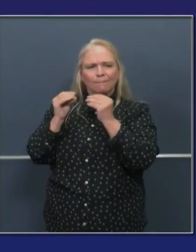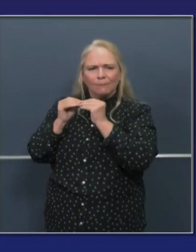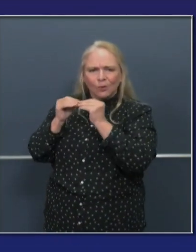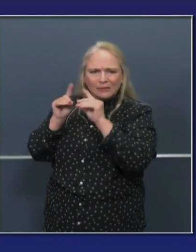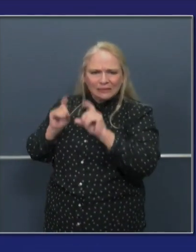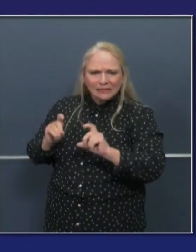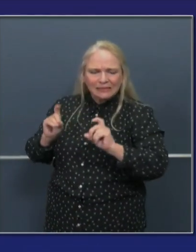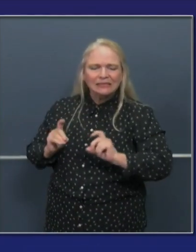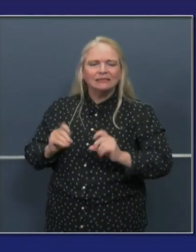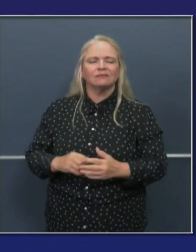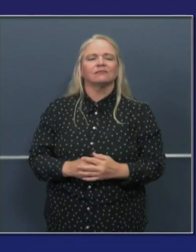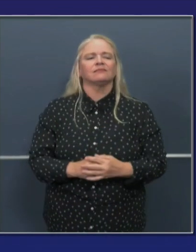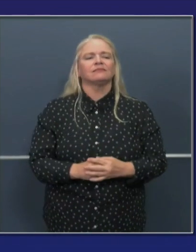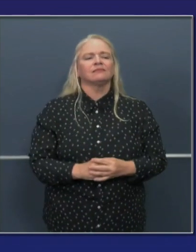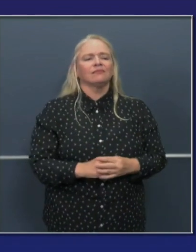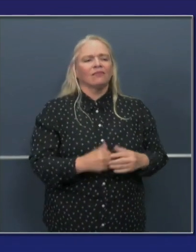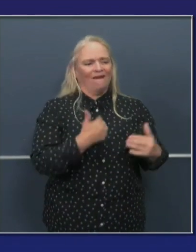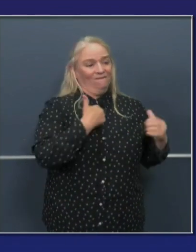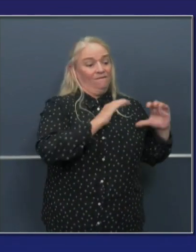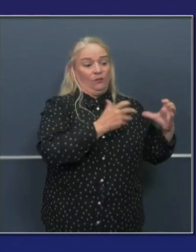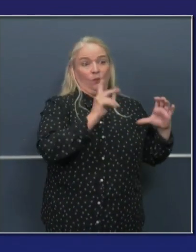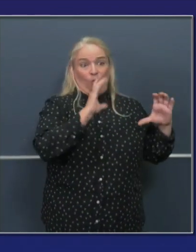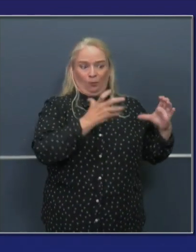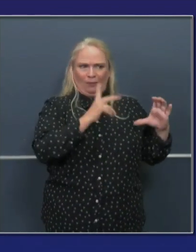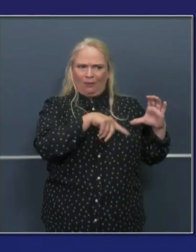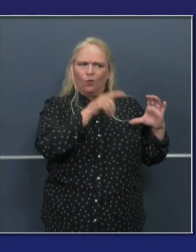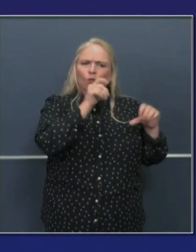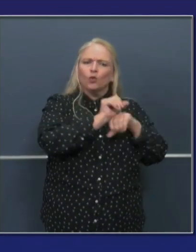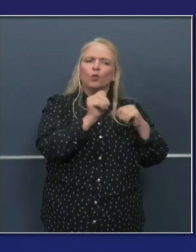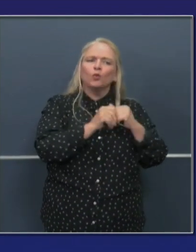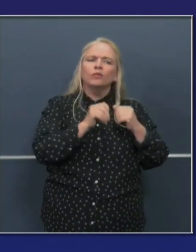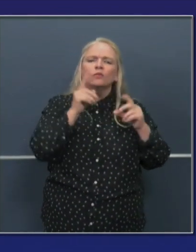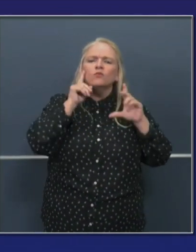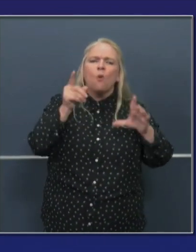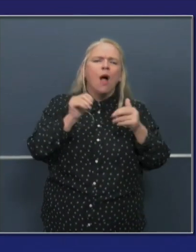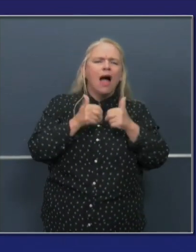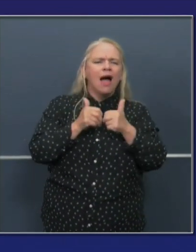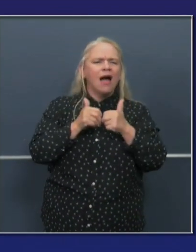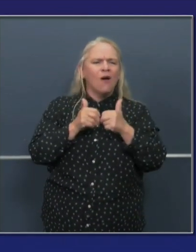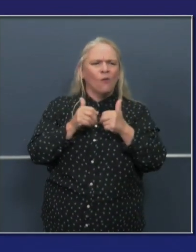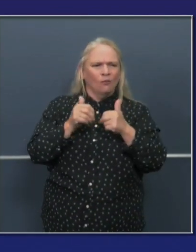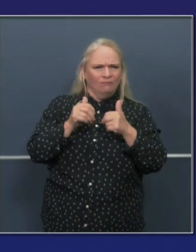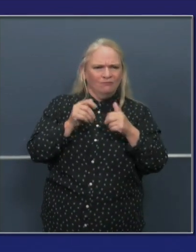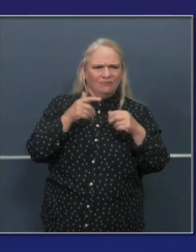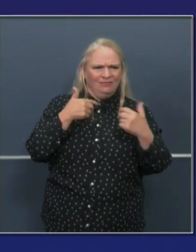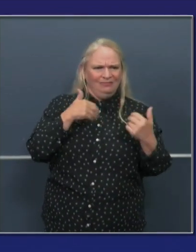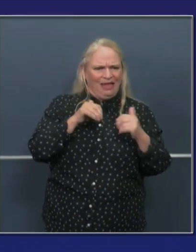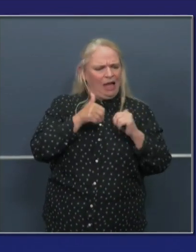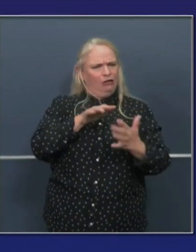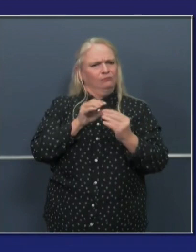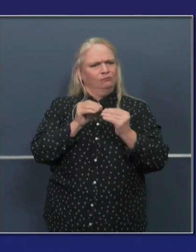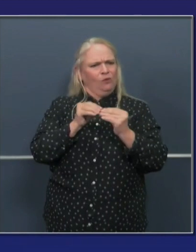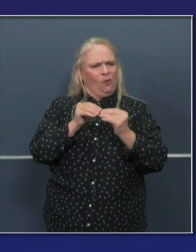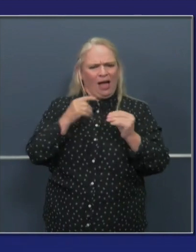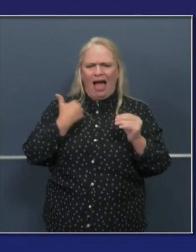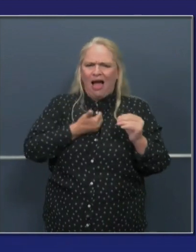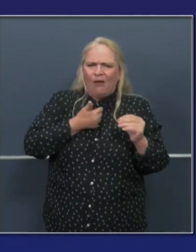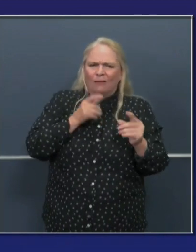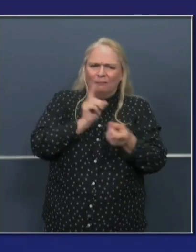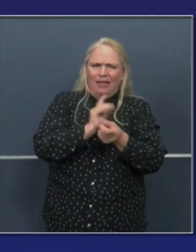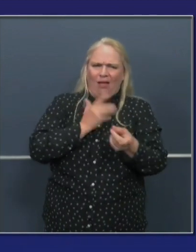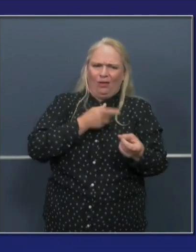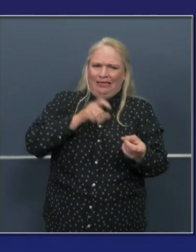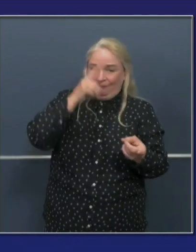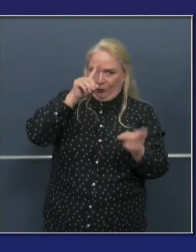reconstituted task force with new goals, new specific strategies to address our needs as we move forward. But again,